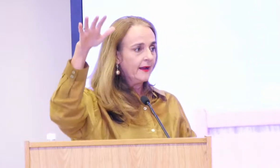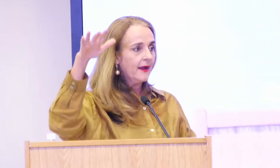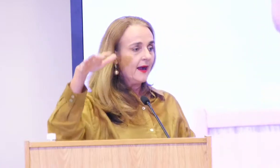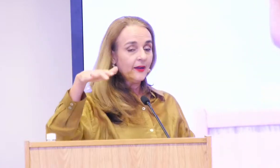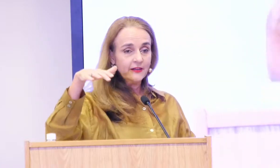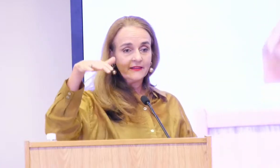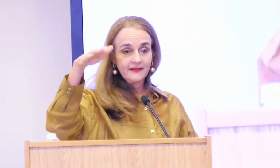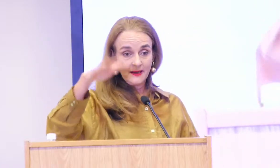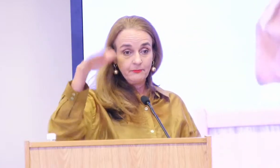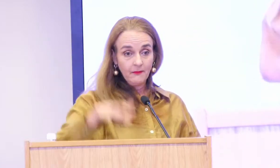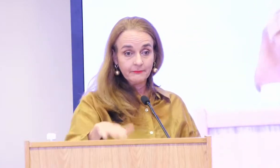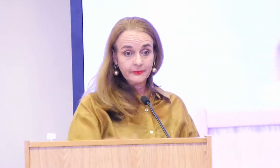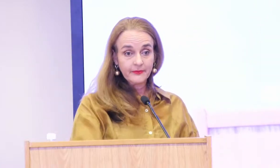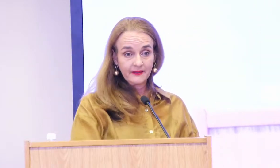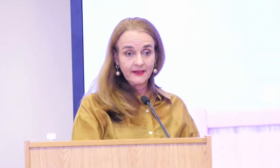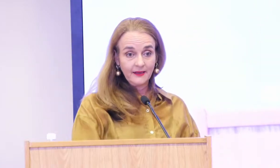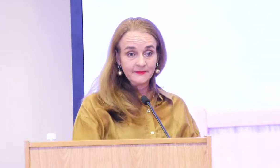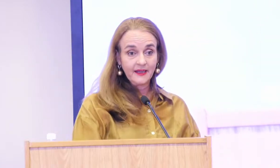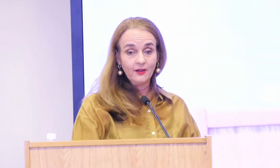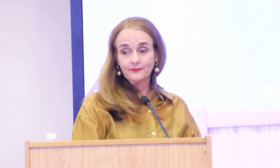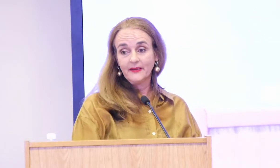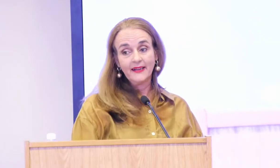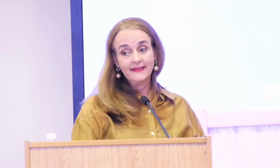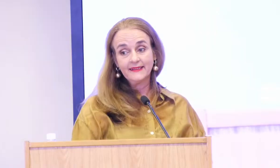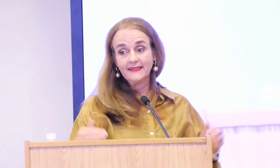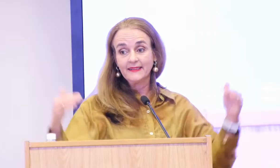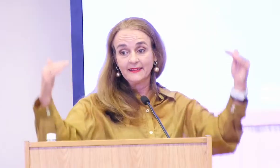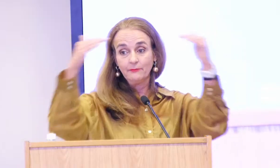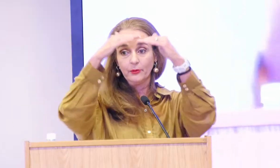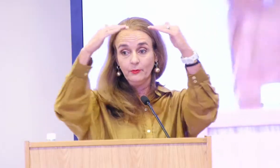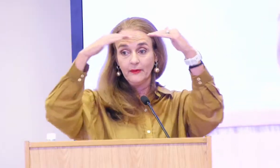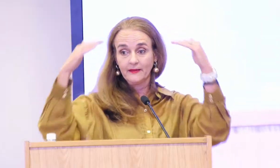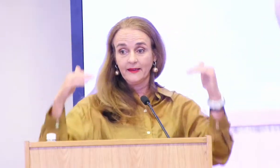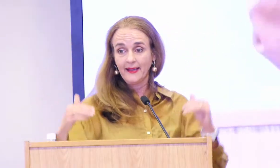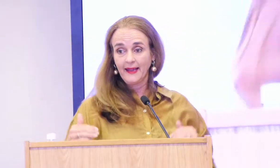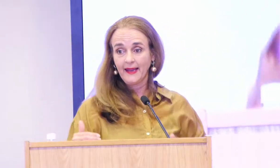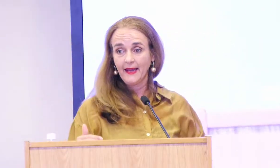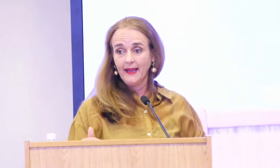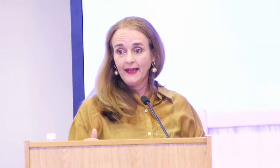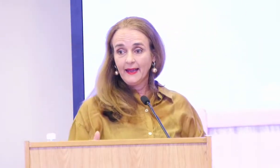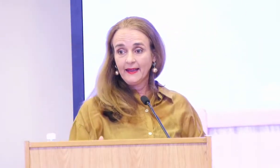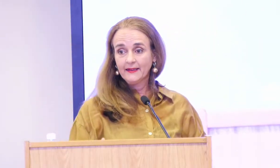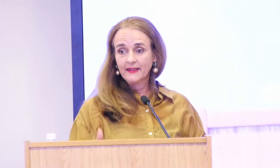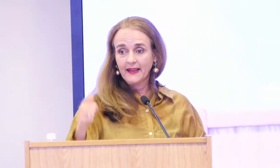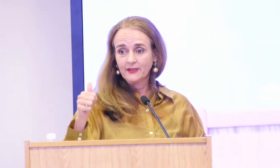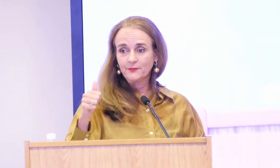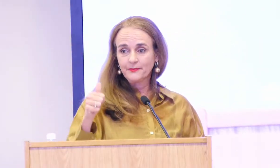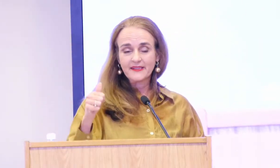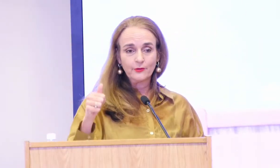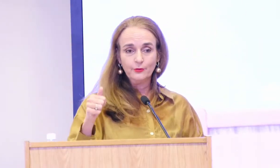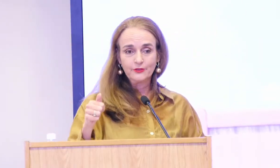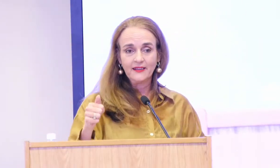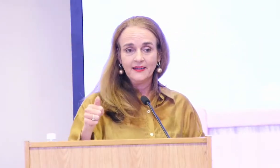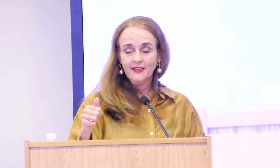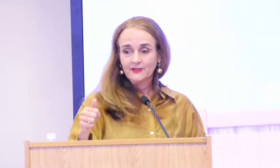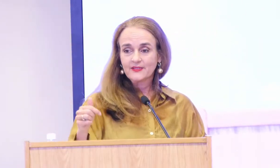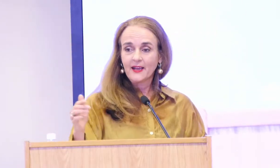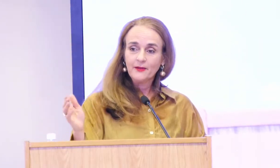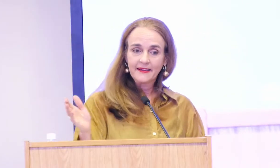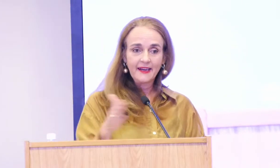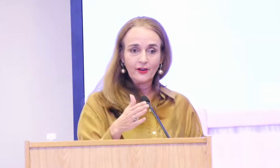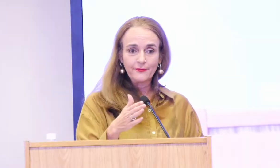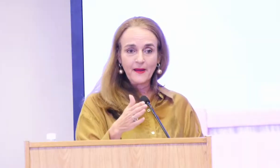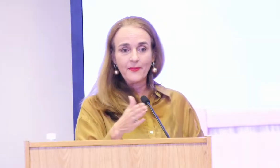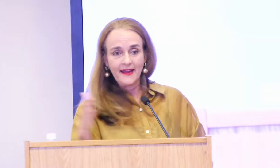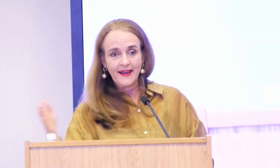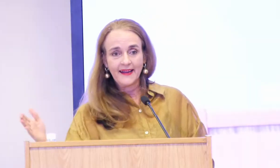air. I heard that they bump when they come down, but I didn't hear they boom in the air, and they had to press a hooter to say,